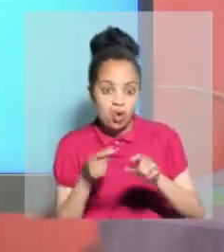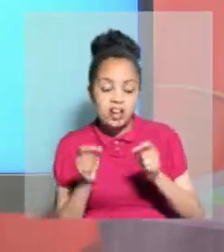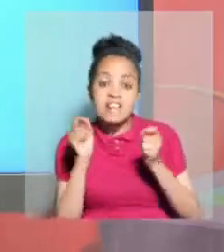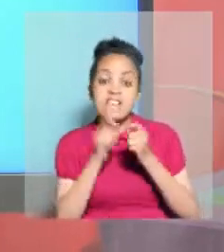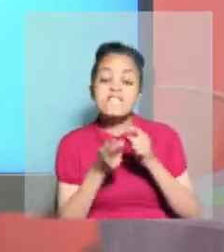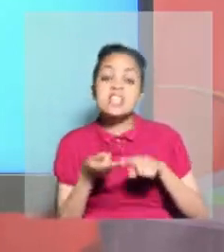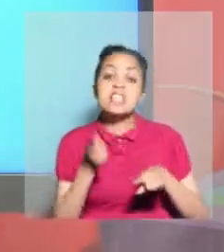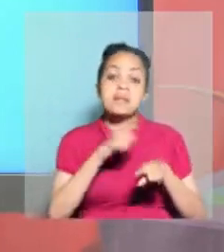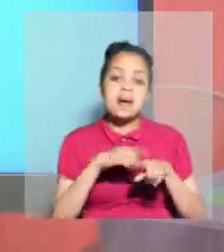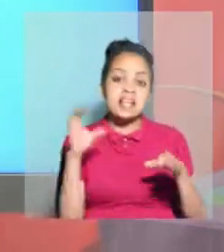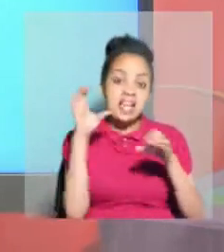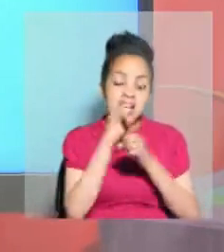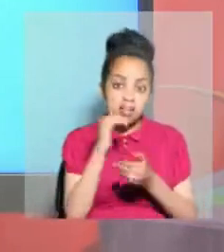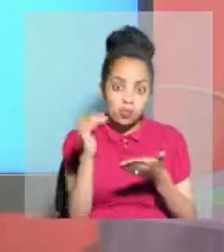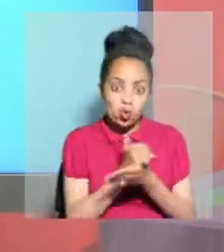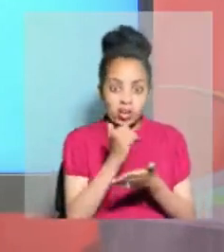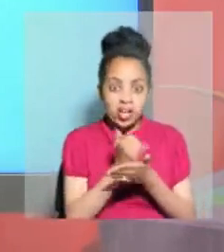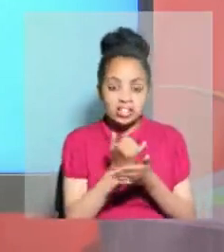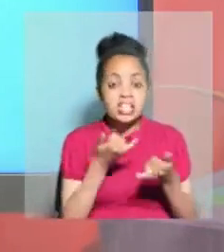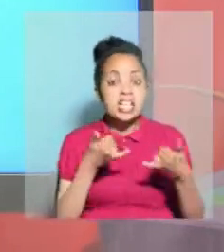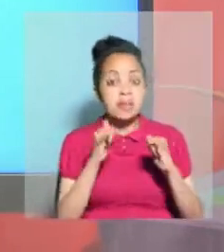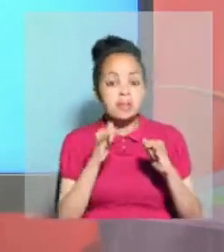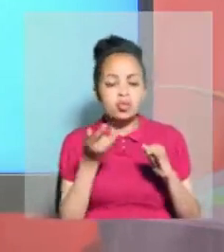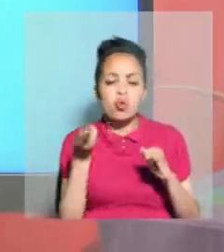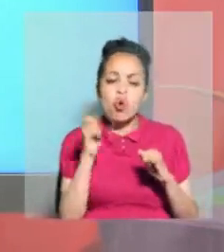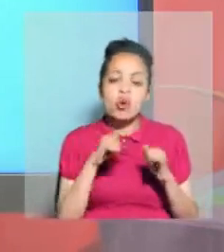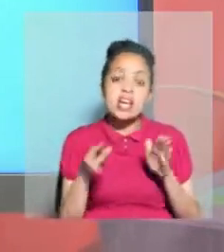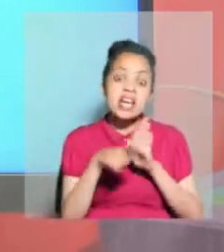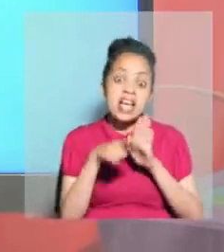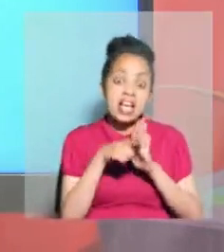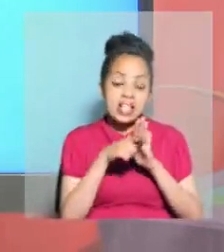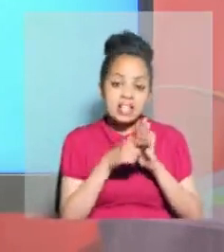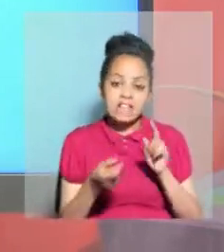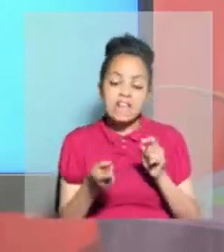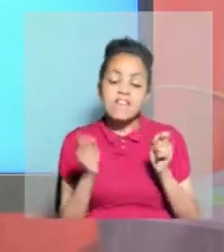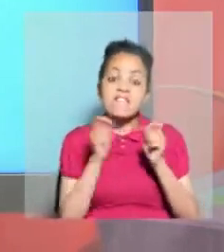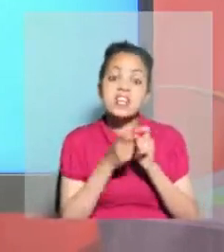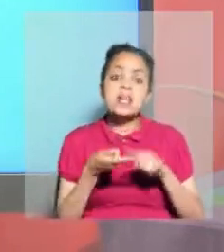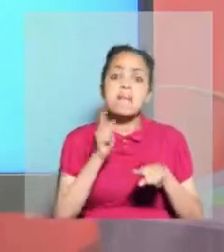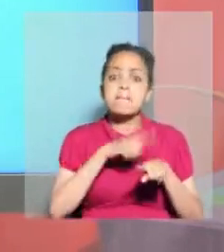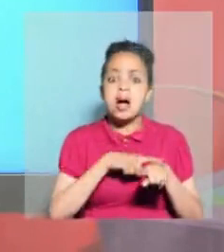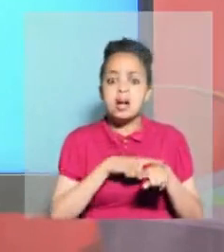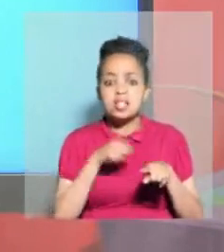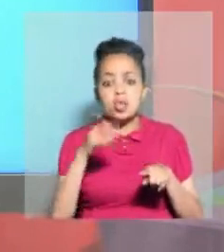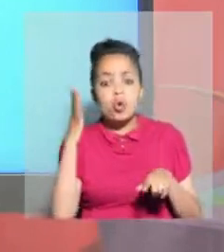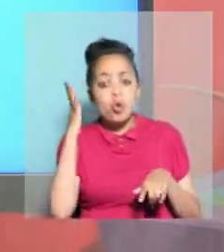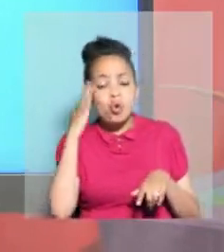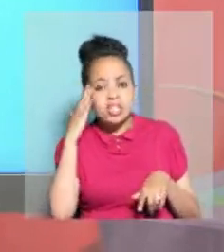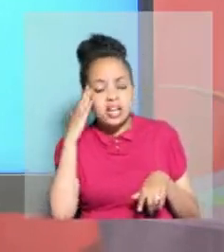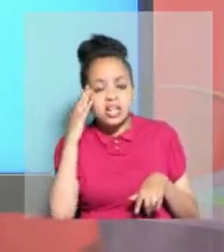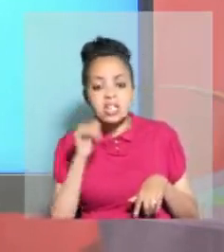feedback end product inhibition or negative feedback inhibition. The one is considered